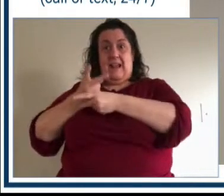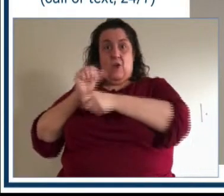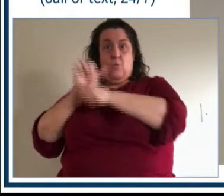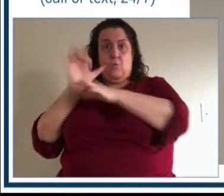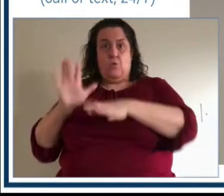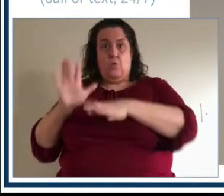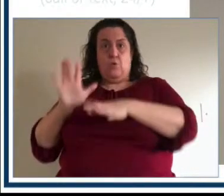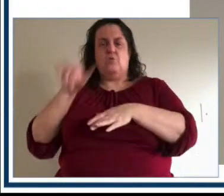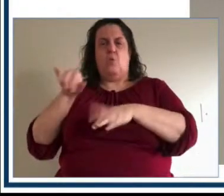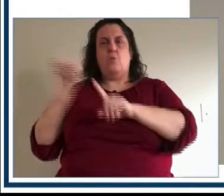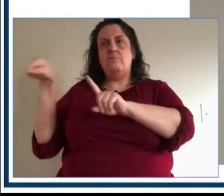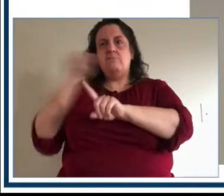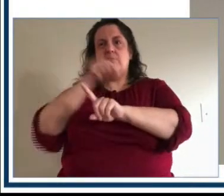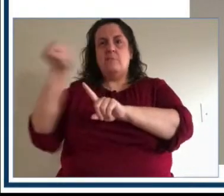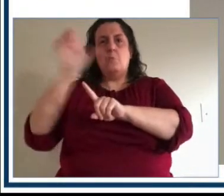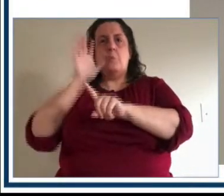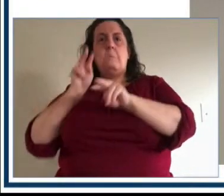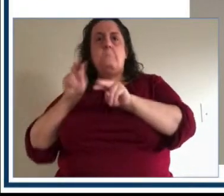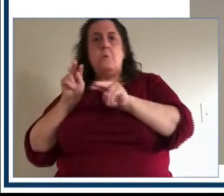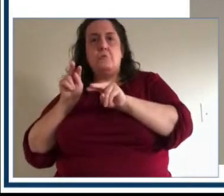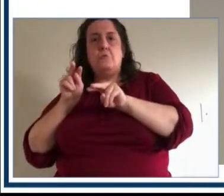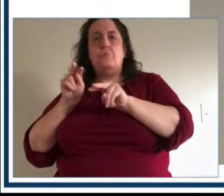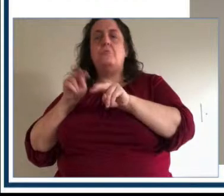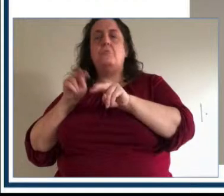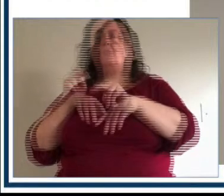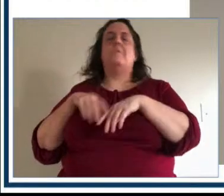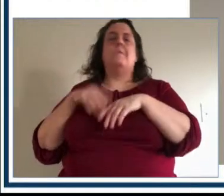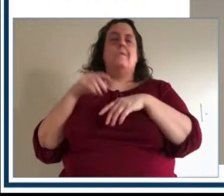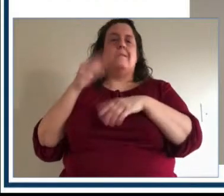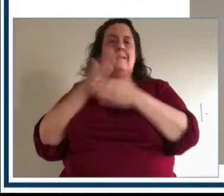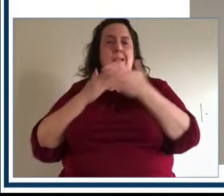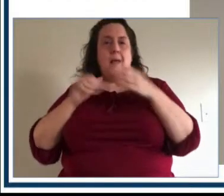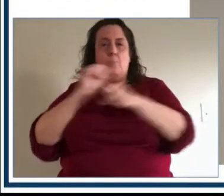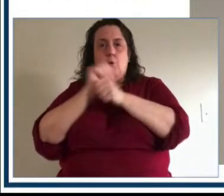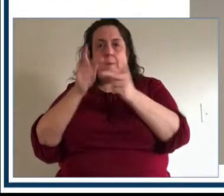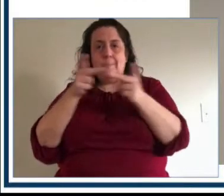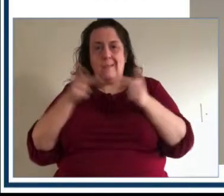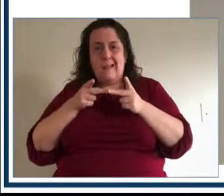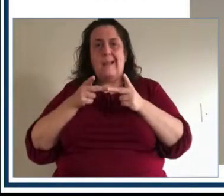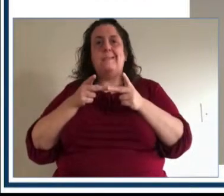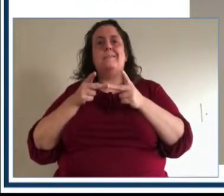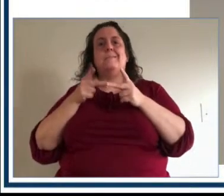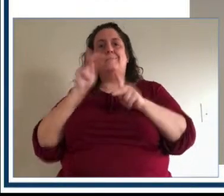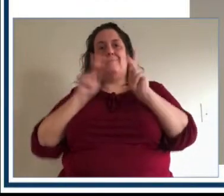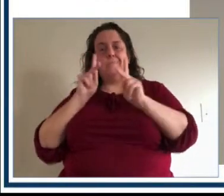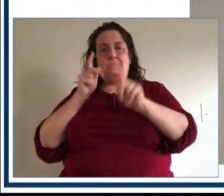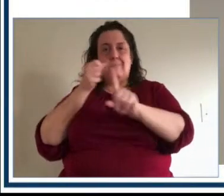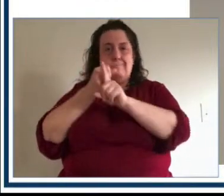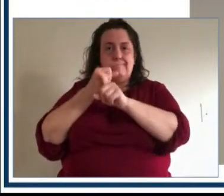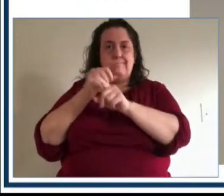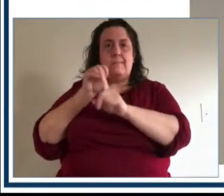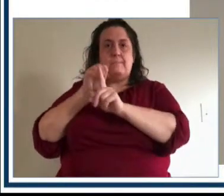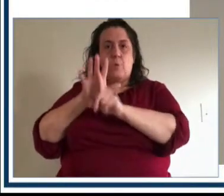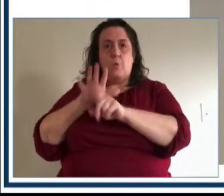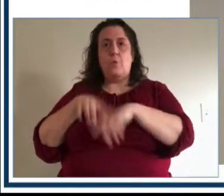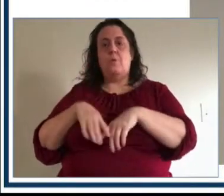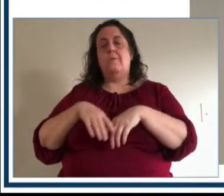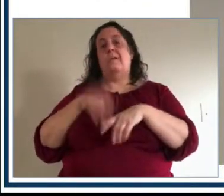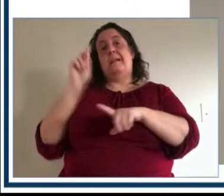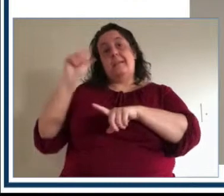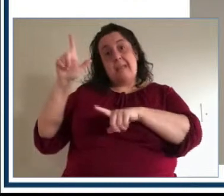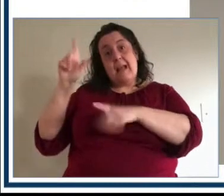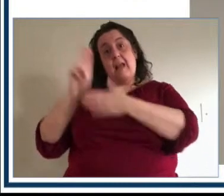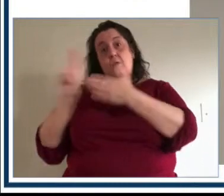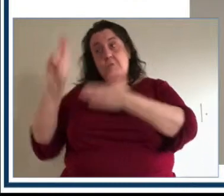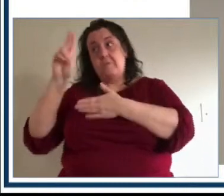other, workplaces which now have people been exposed. We've had we now have Dalhousie University. There's also a handful of